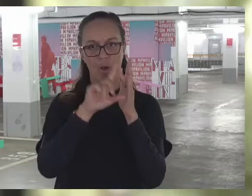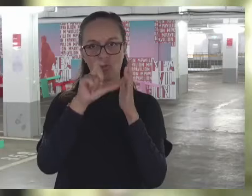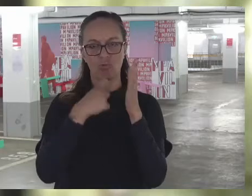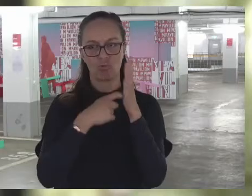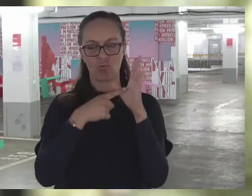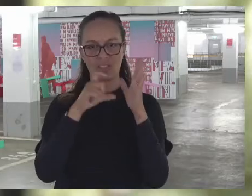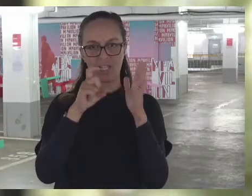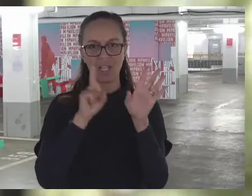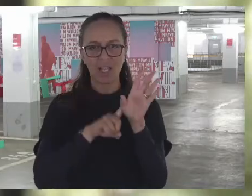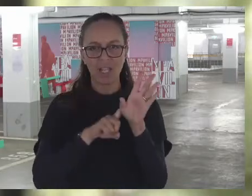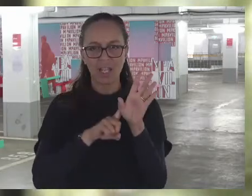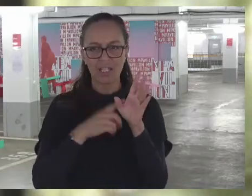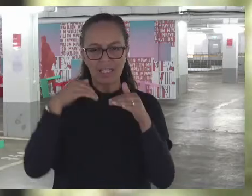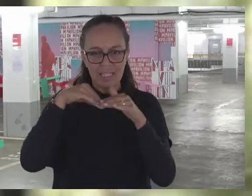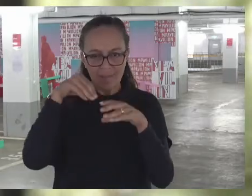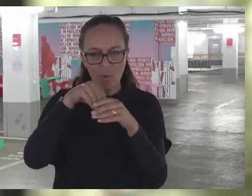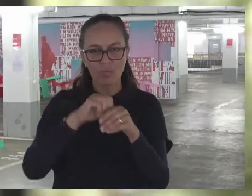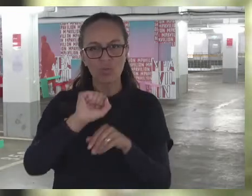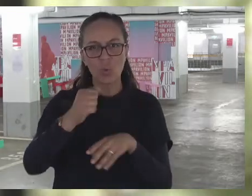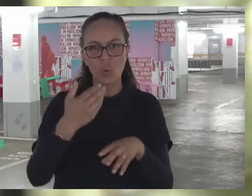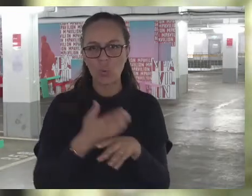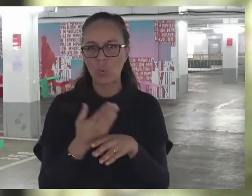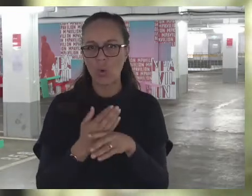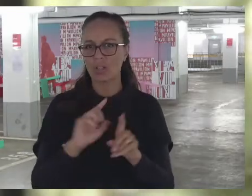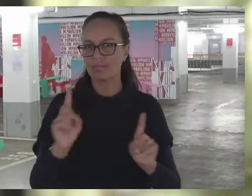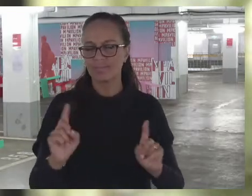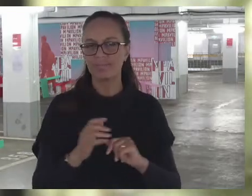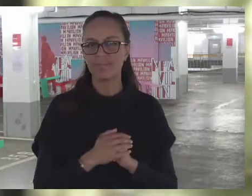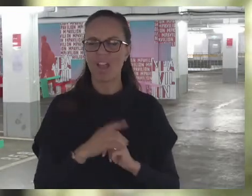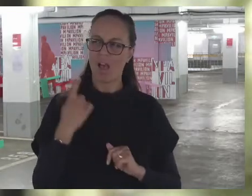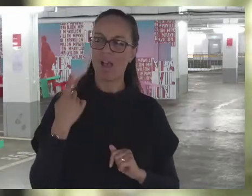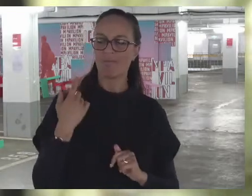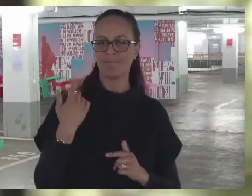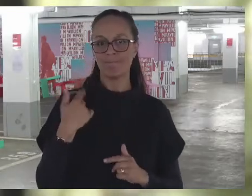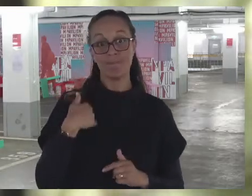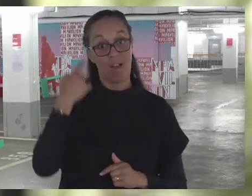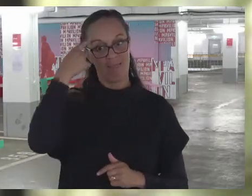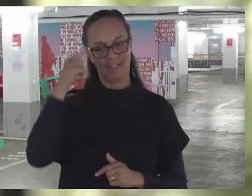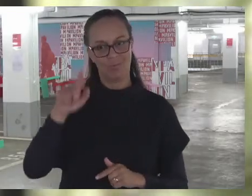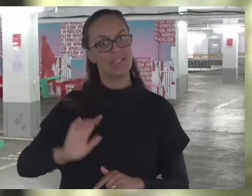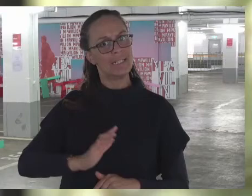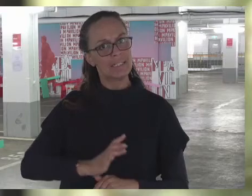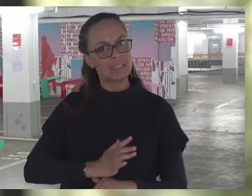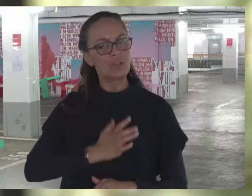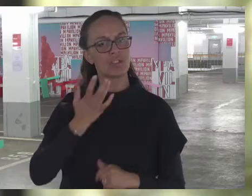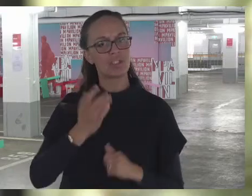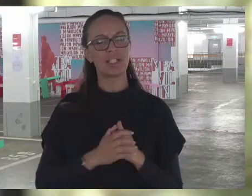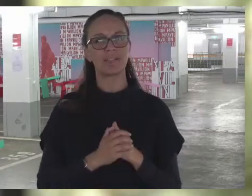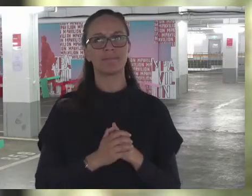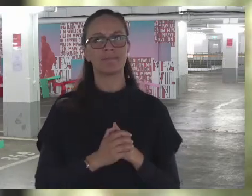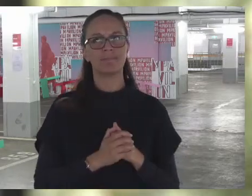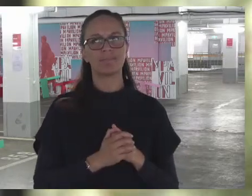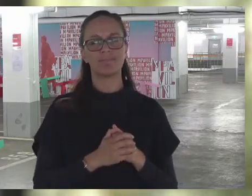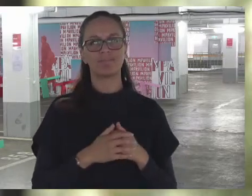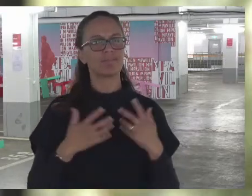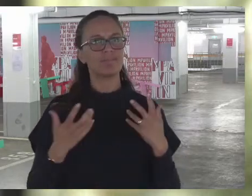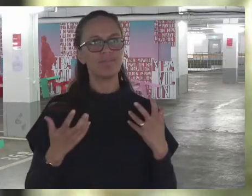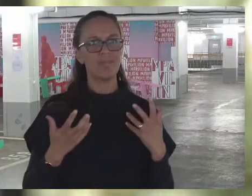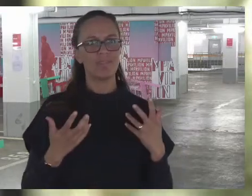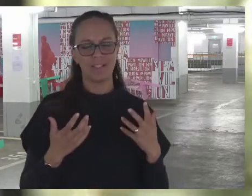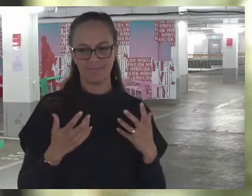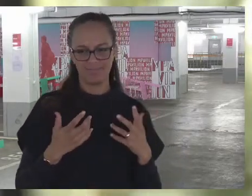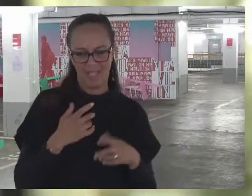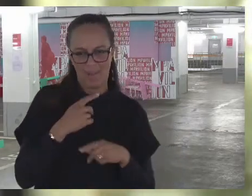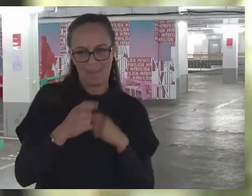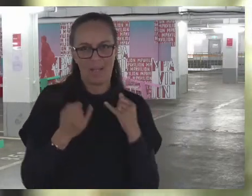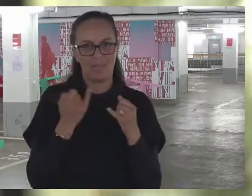the interesting thing is the point to which you could basically, as it became this